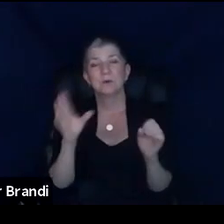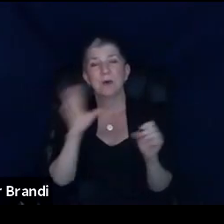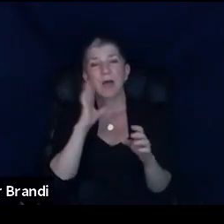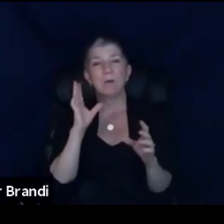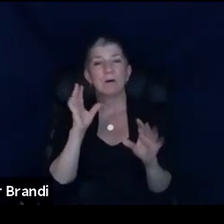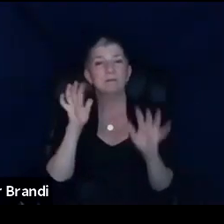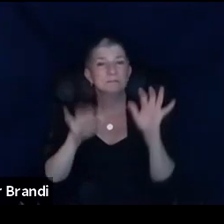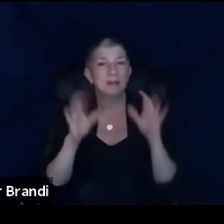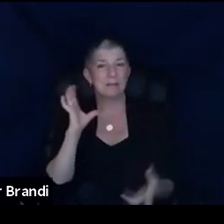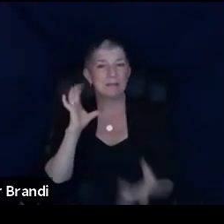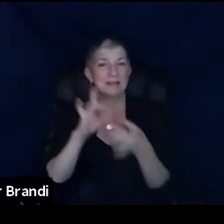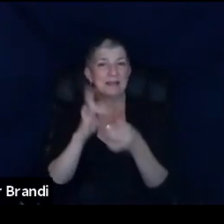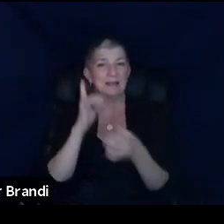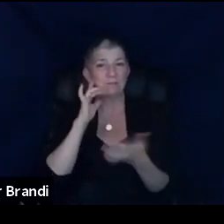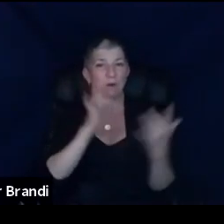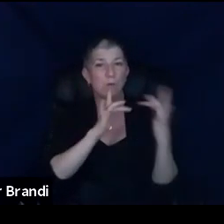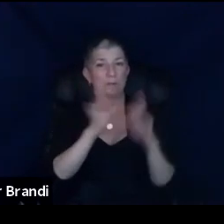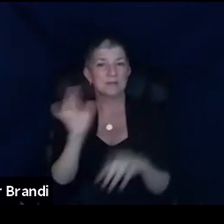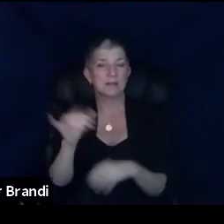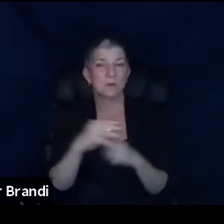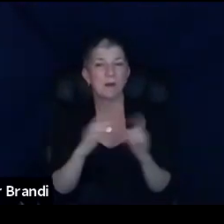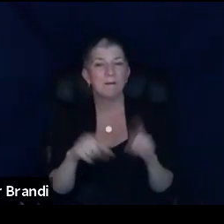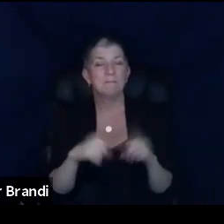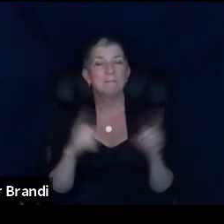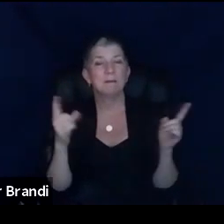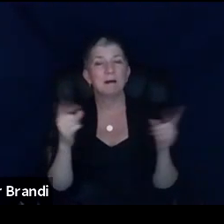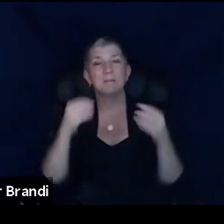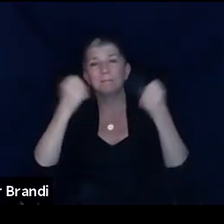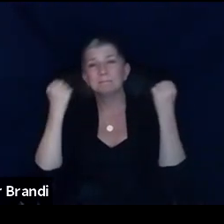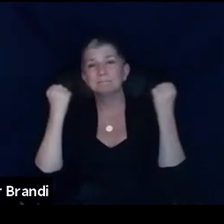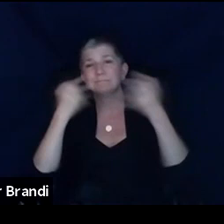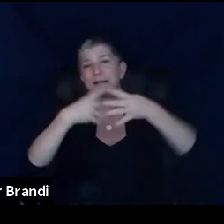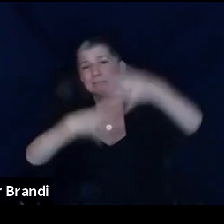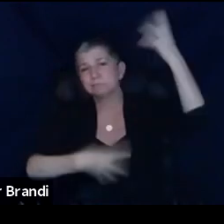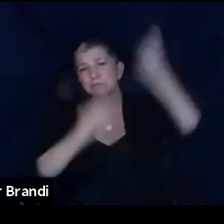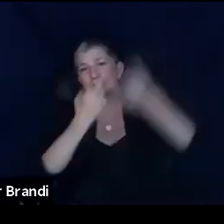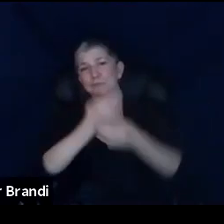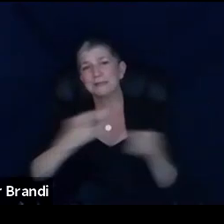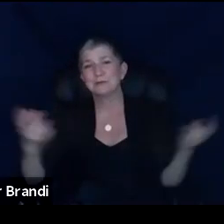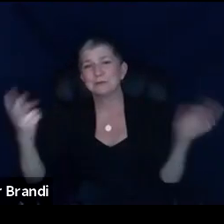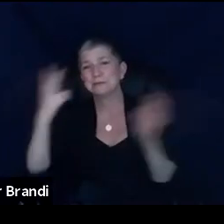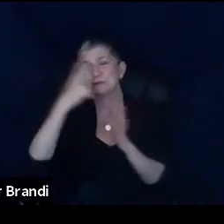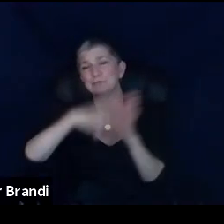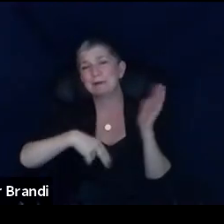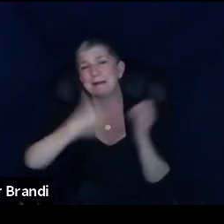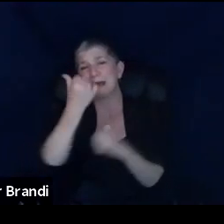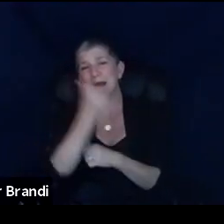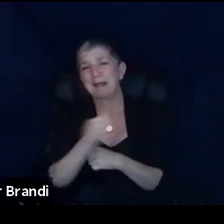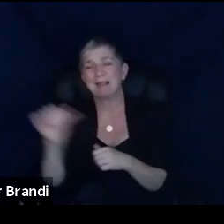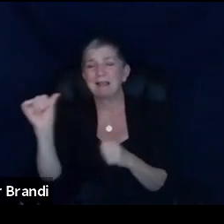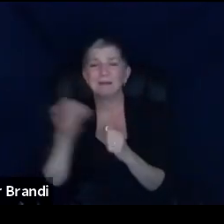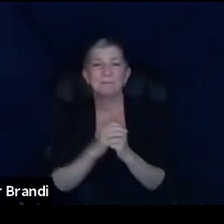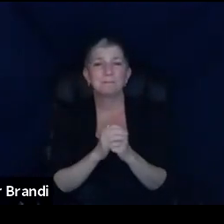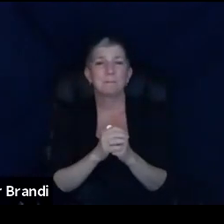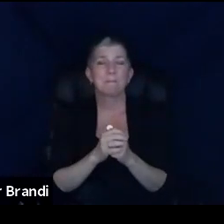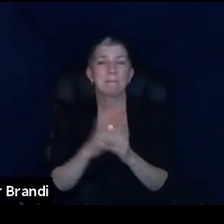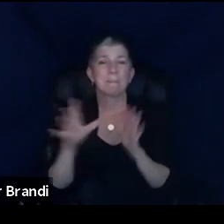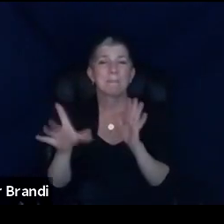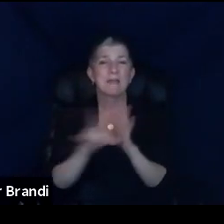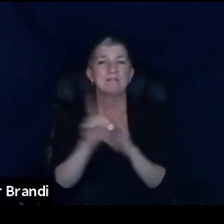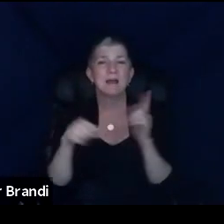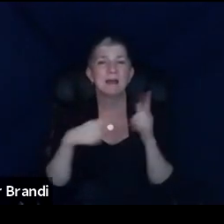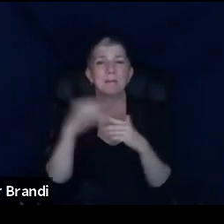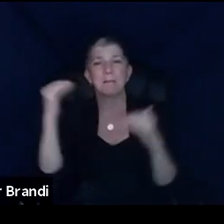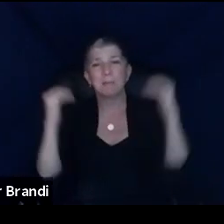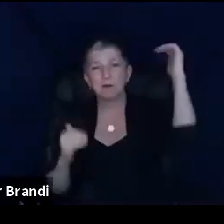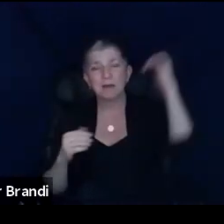our website in there as well. But tons of books and resources, read all about it. Like you can find anything on power dynamics